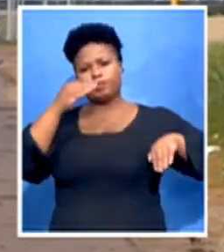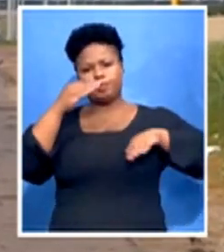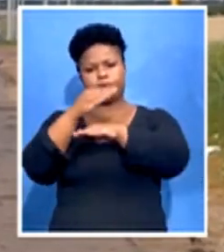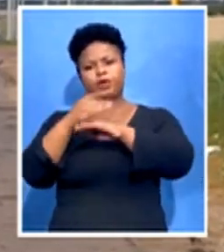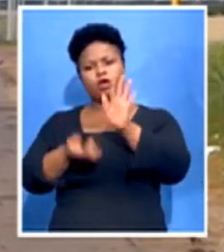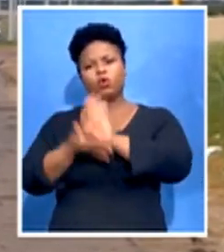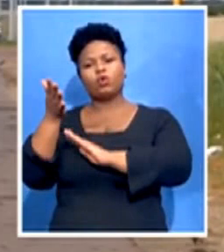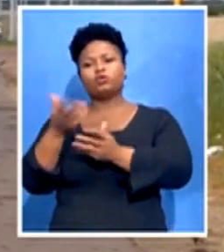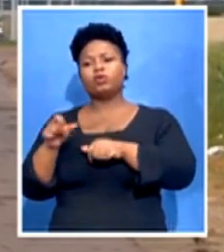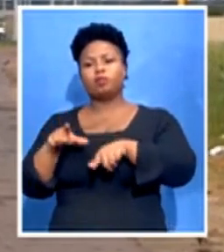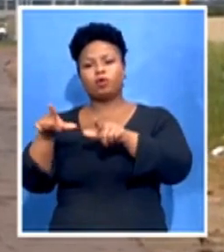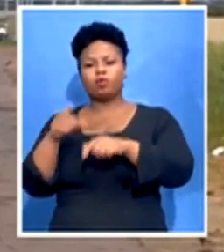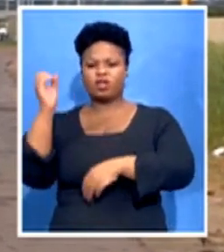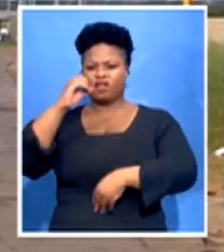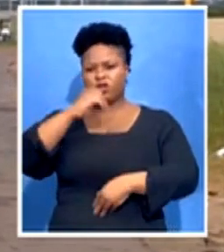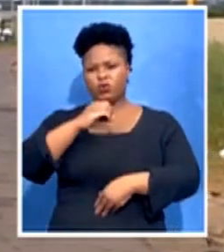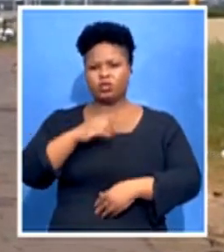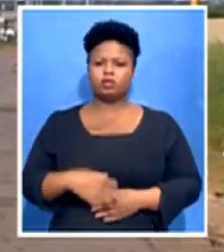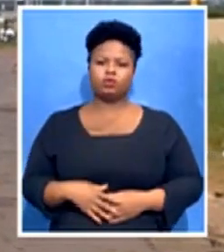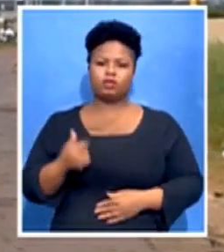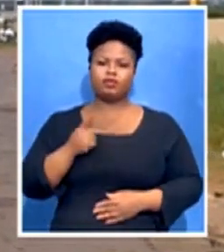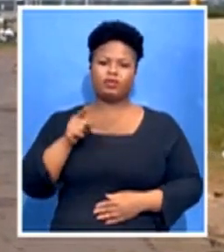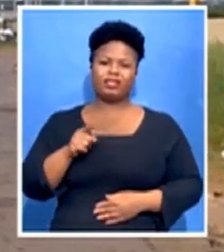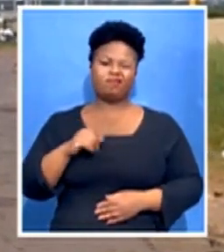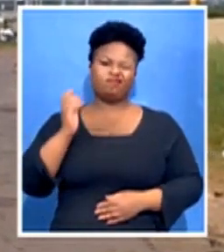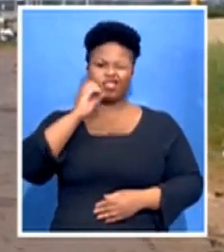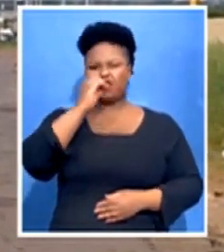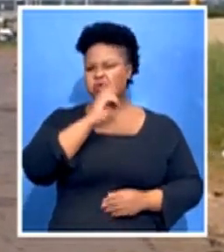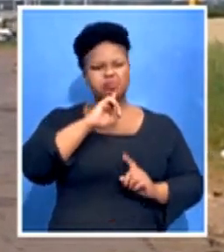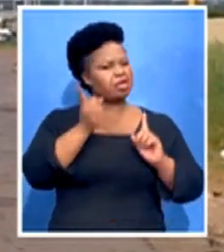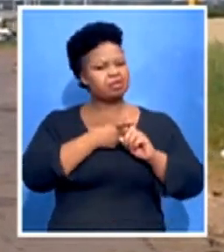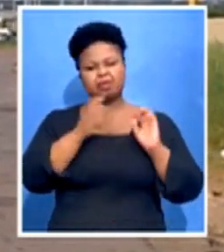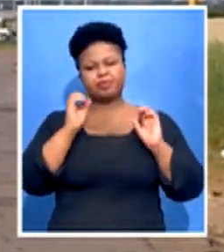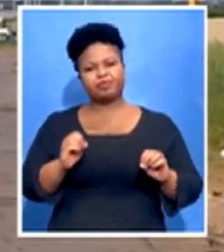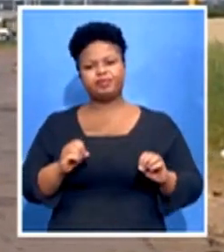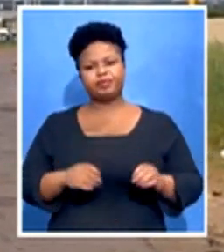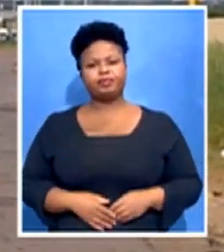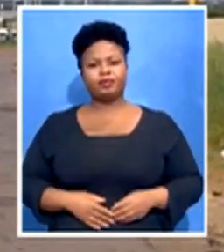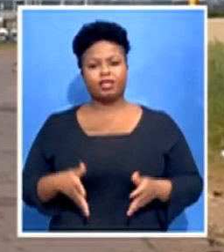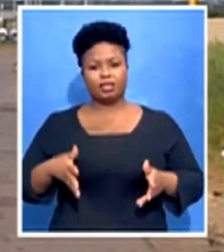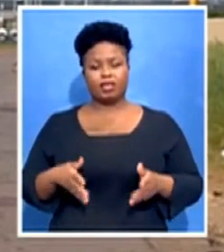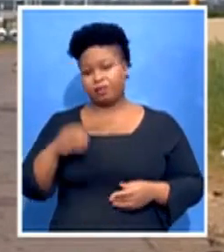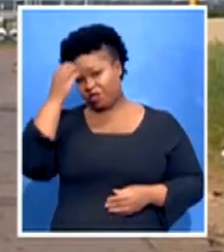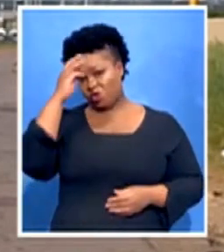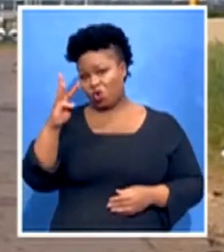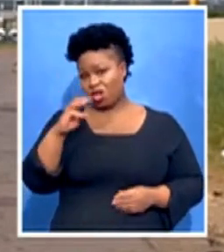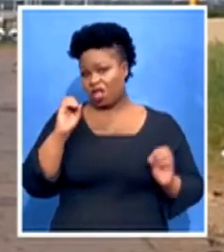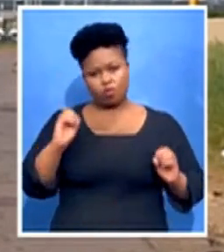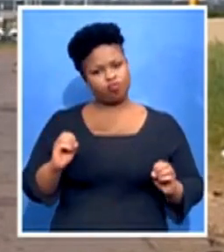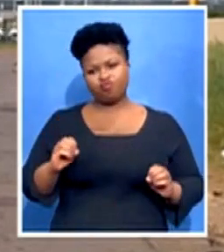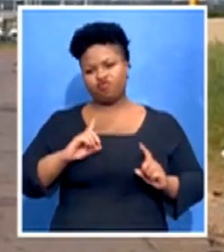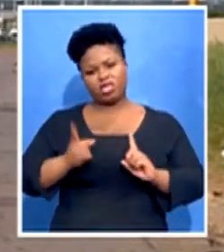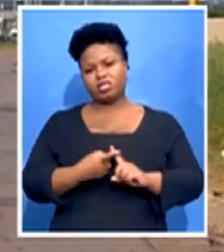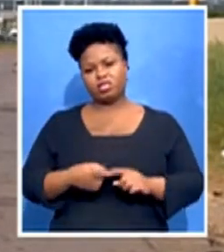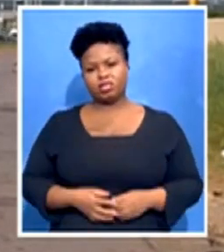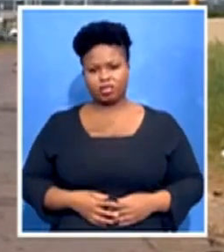late in the evening, and no accidents have been reported, especially in Pretoria. We actually also have heard